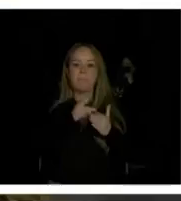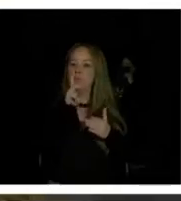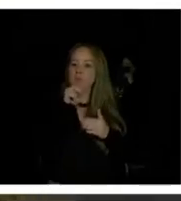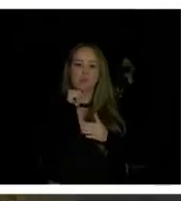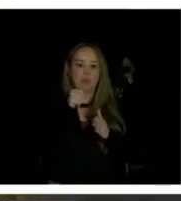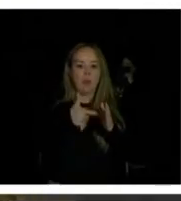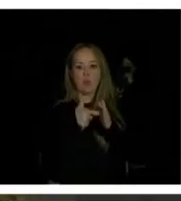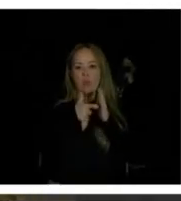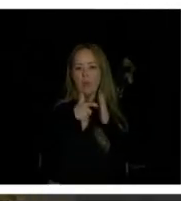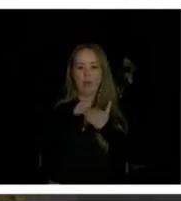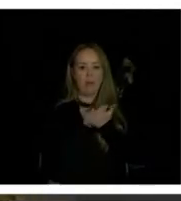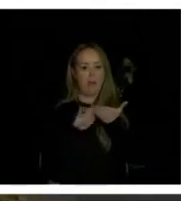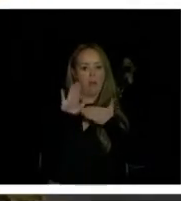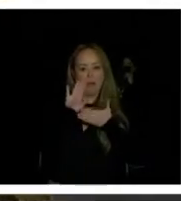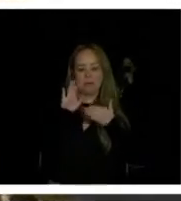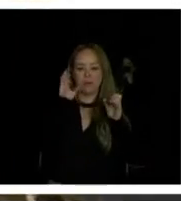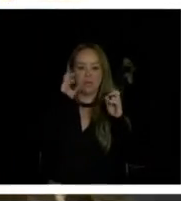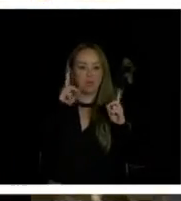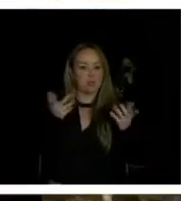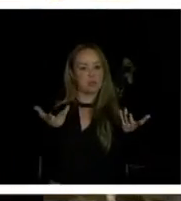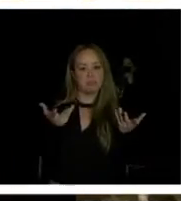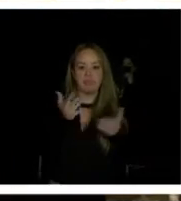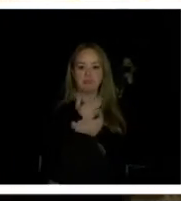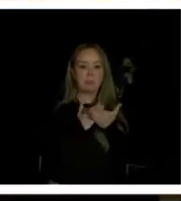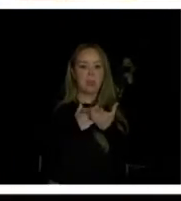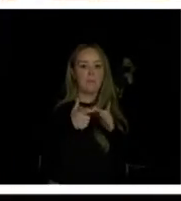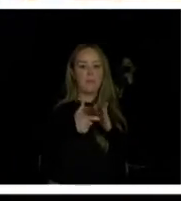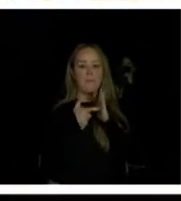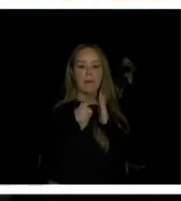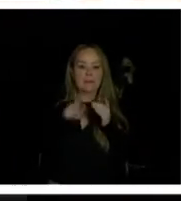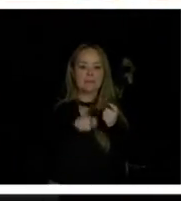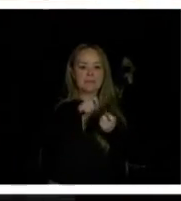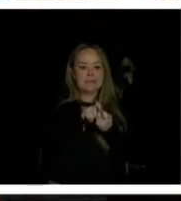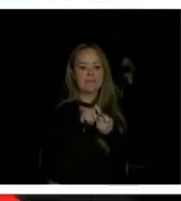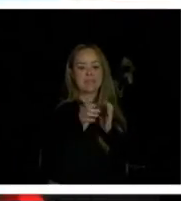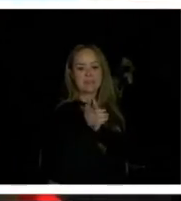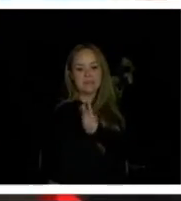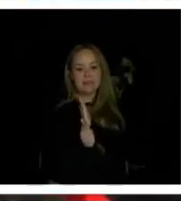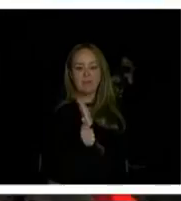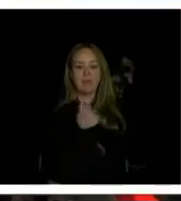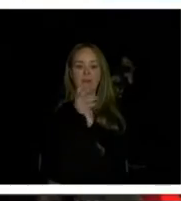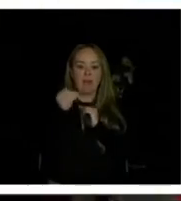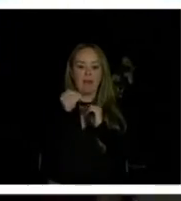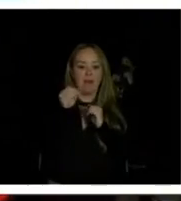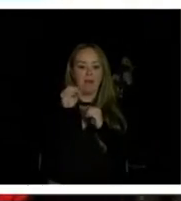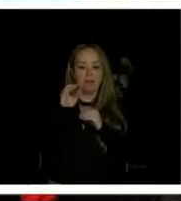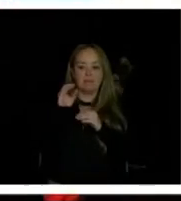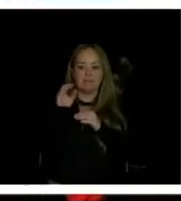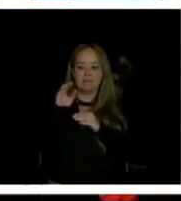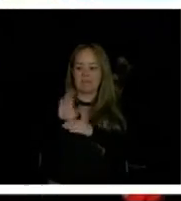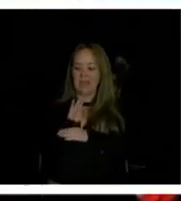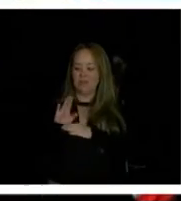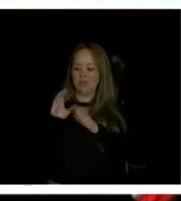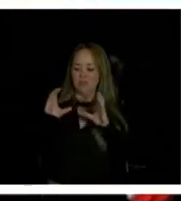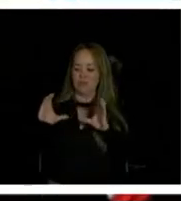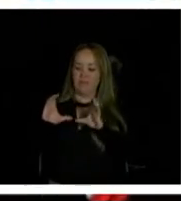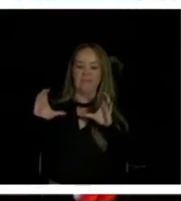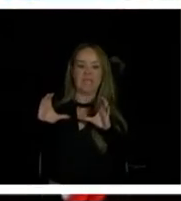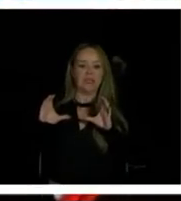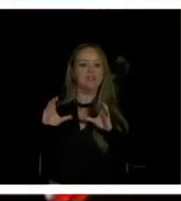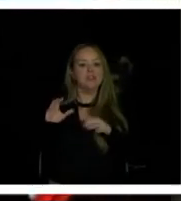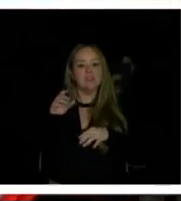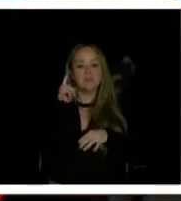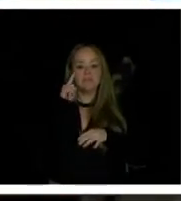not require a college education. Some of them require a specific skill and industry certification for a